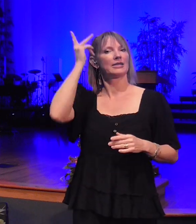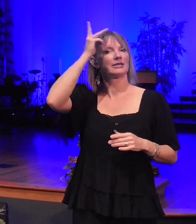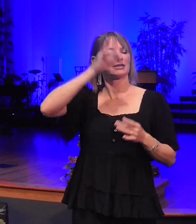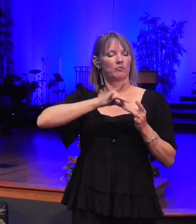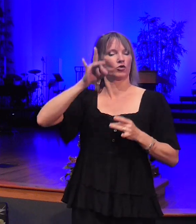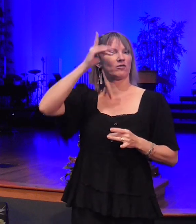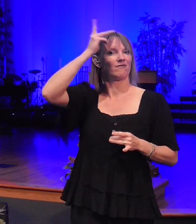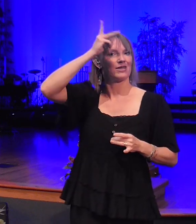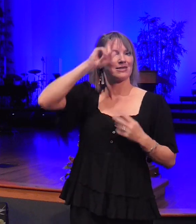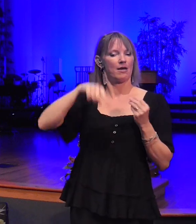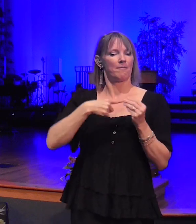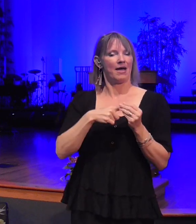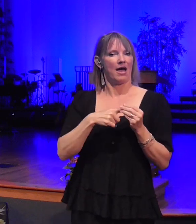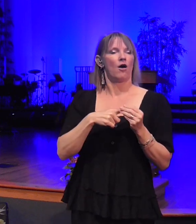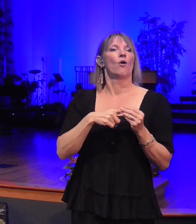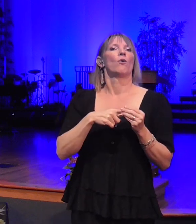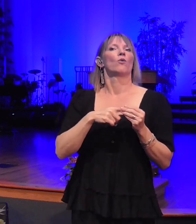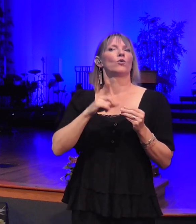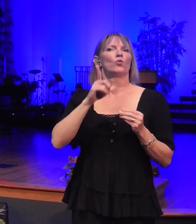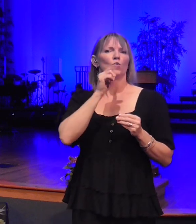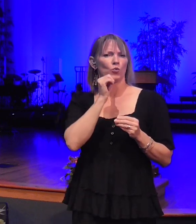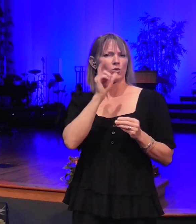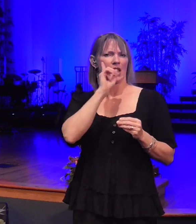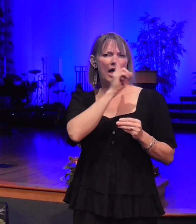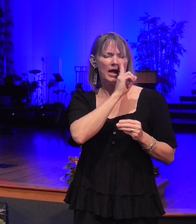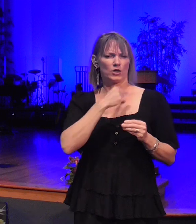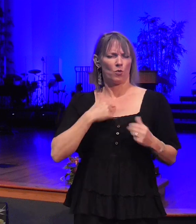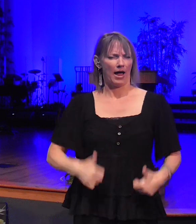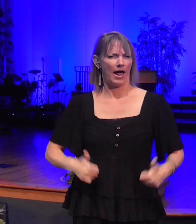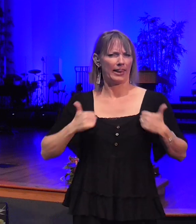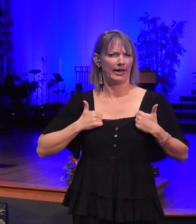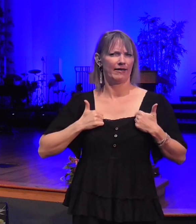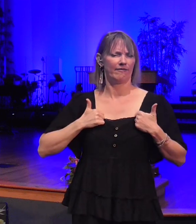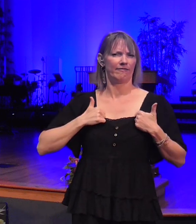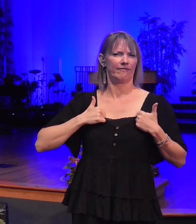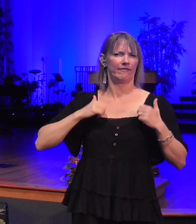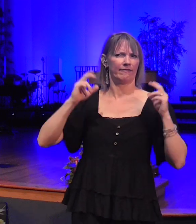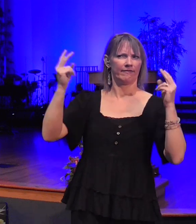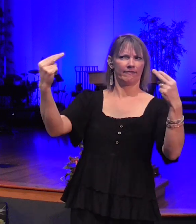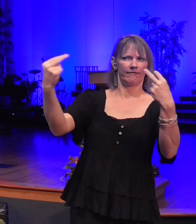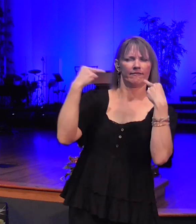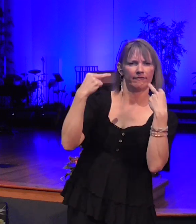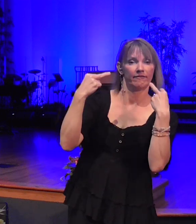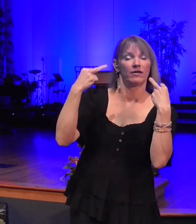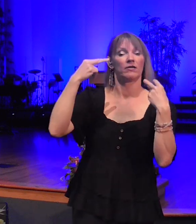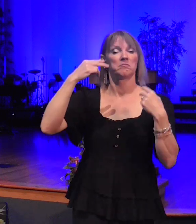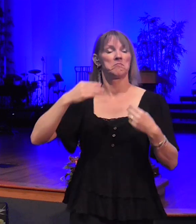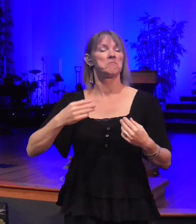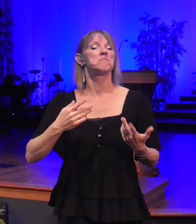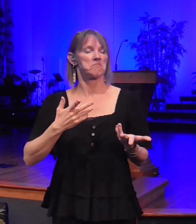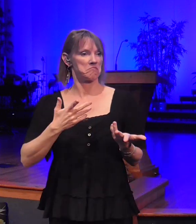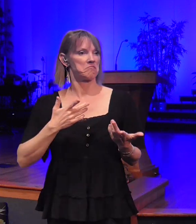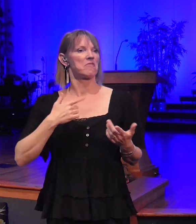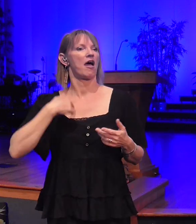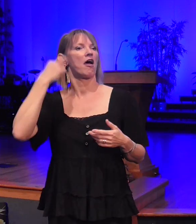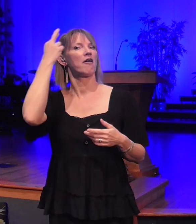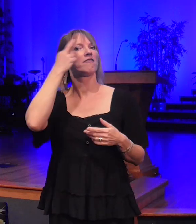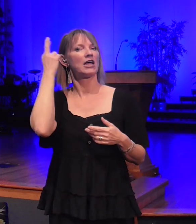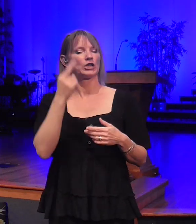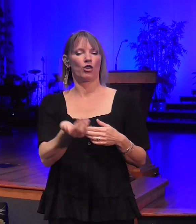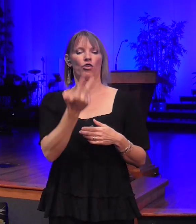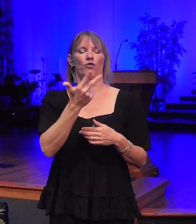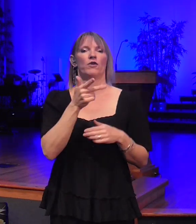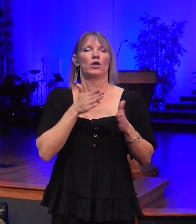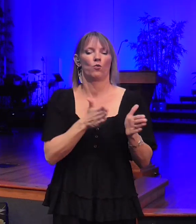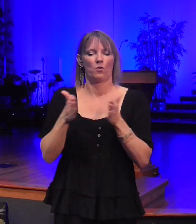that question of whose eyes do I live in? And it inspired me to realize that for me, there are 3 ways that people can see